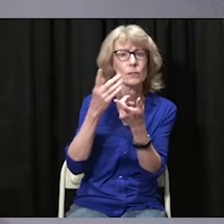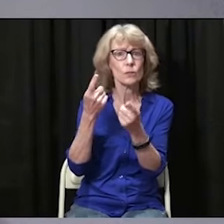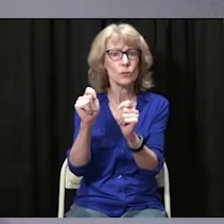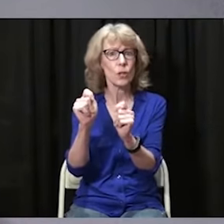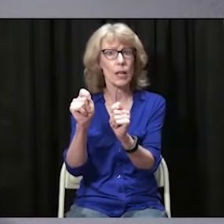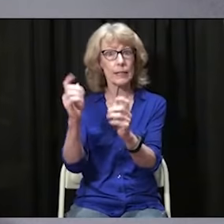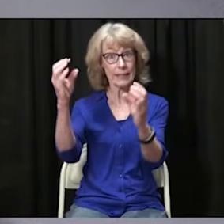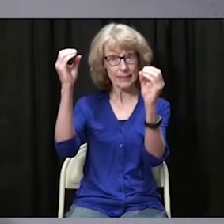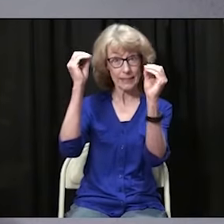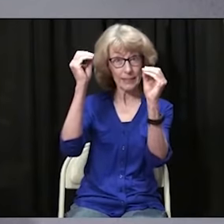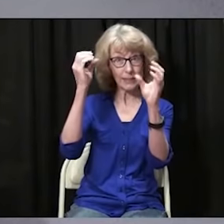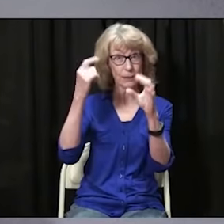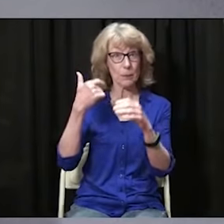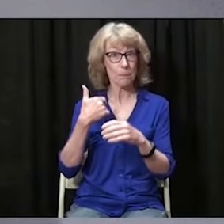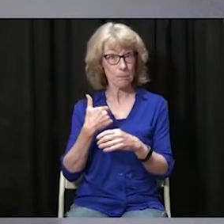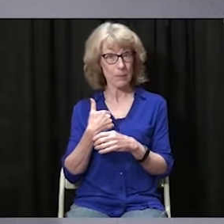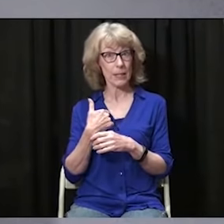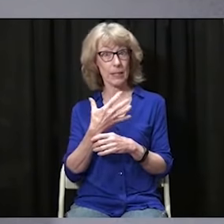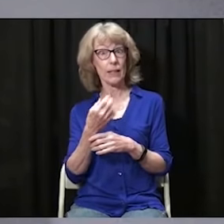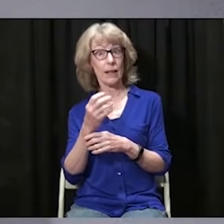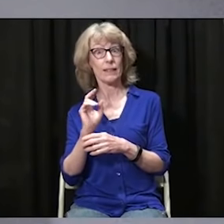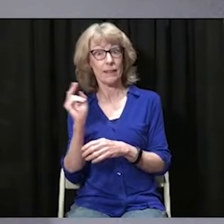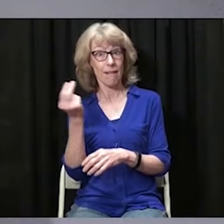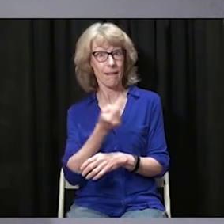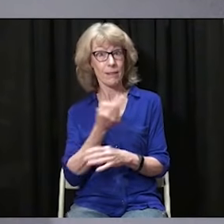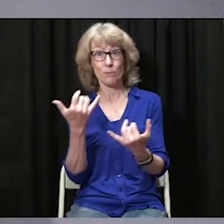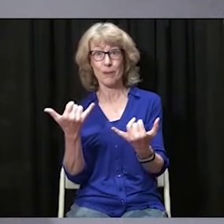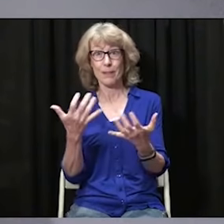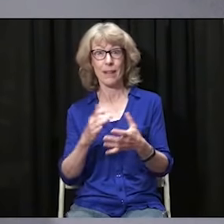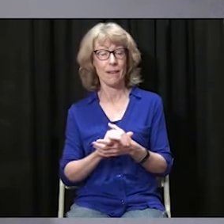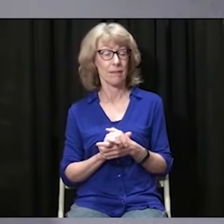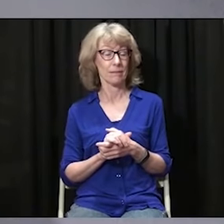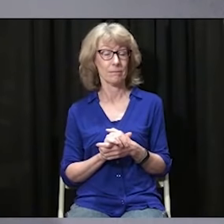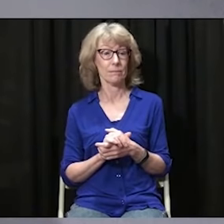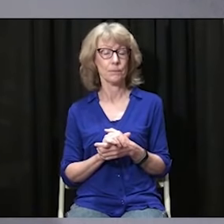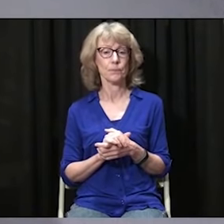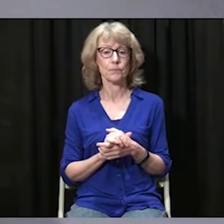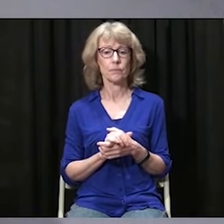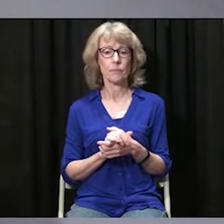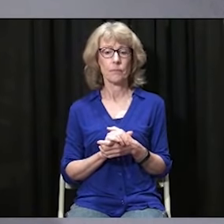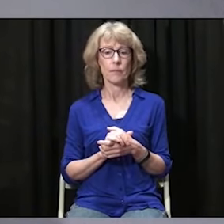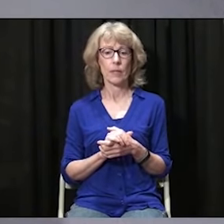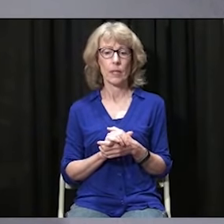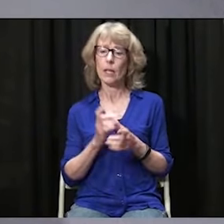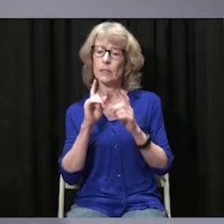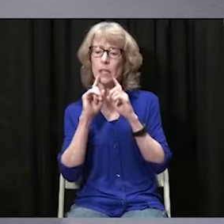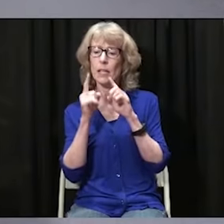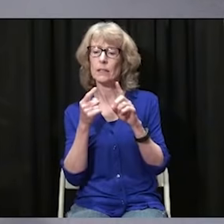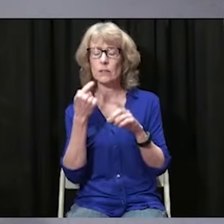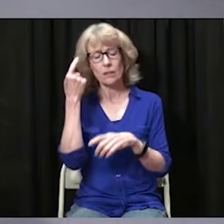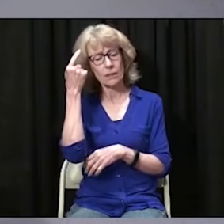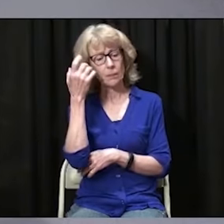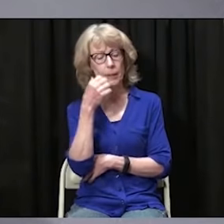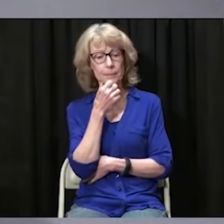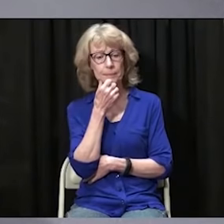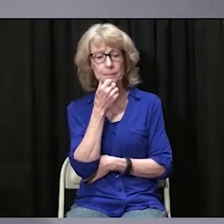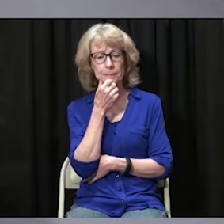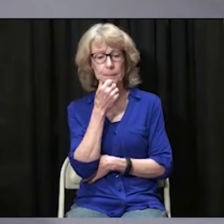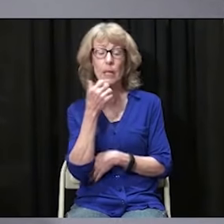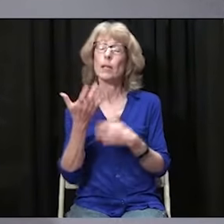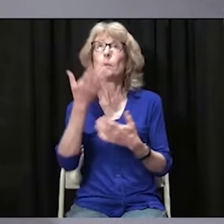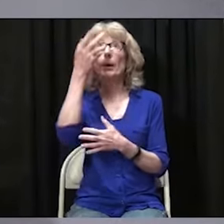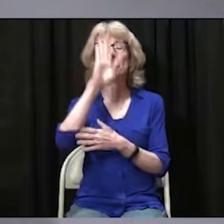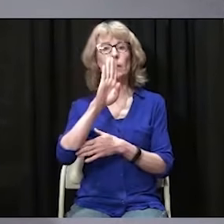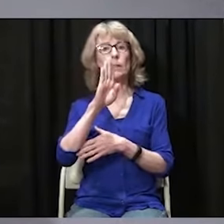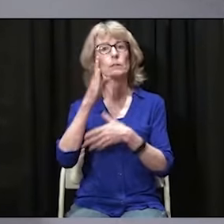this time? And I think for me the answer, or at least the answer I've thought about the most is, I think God's trying to teach